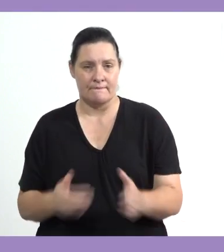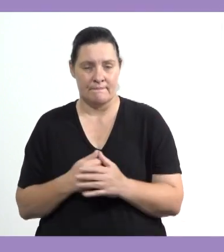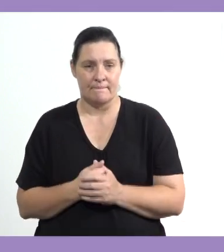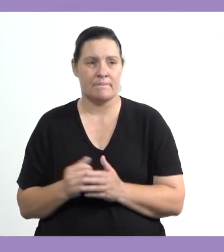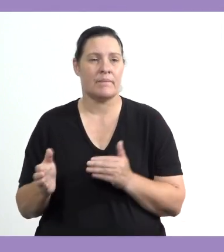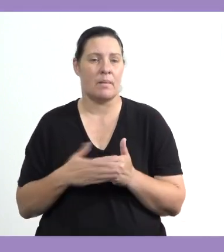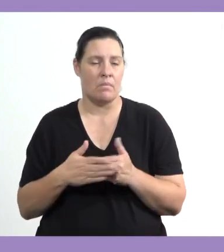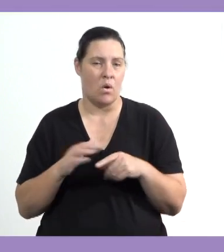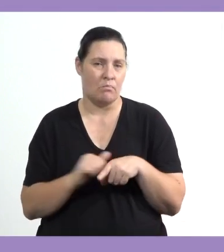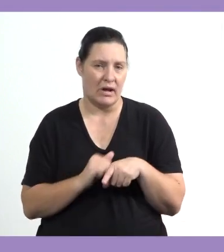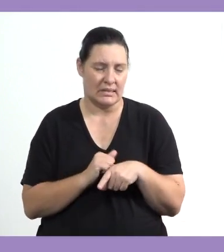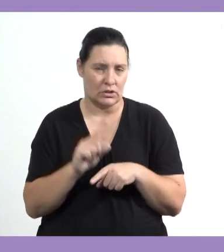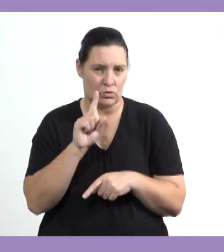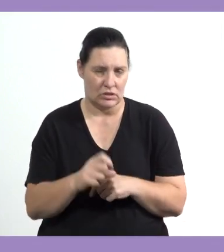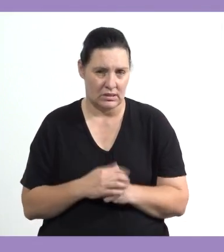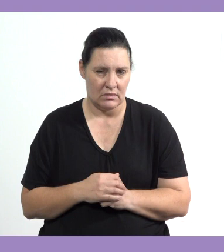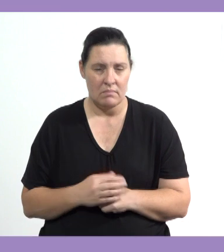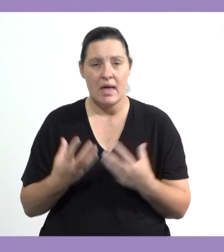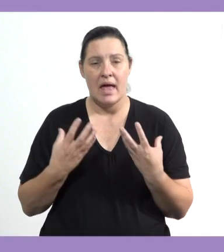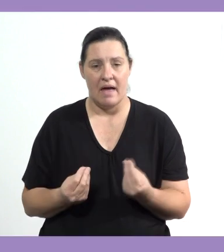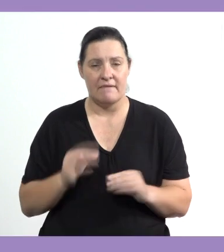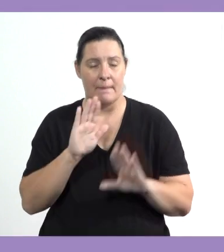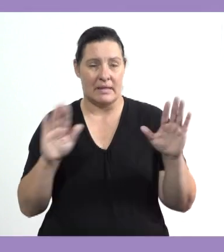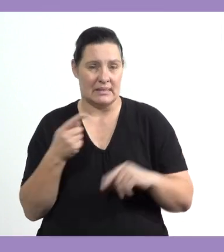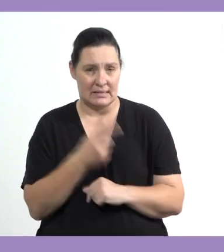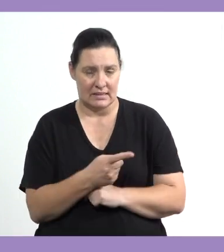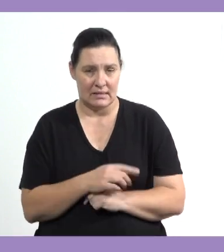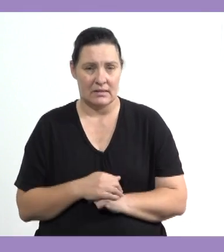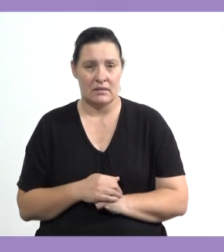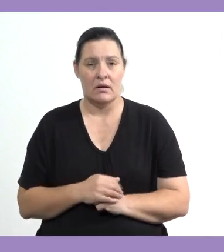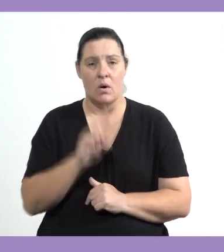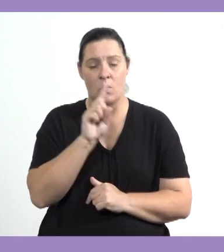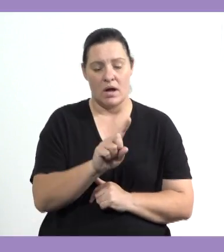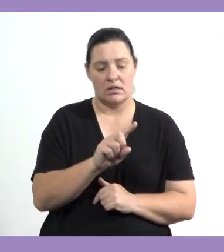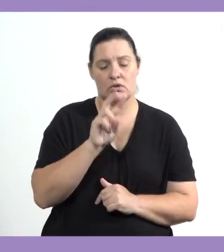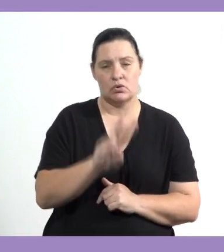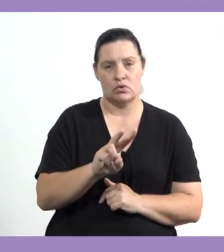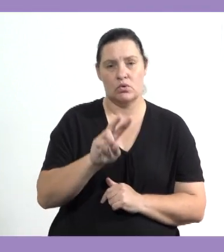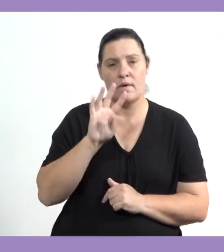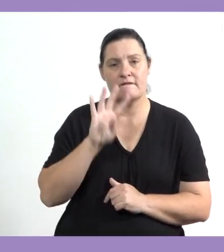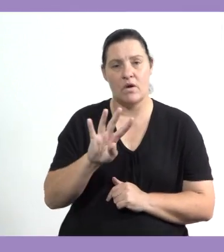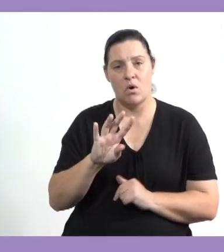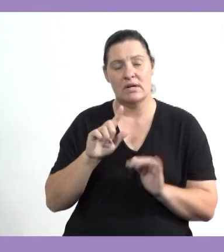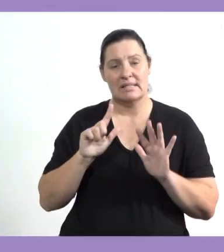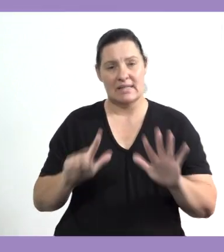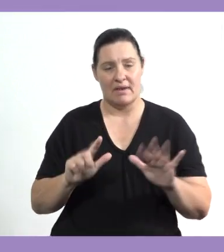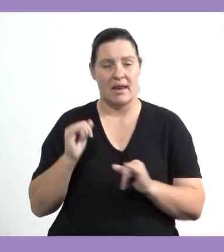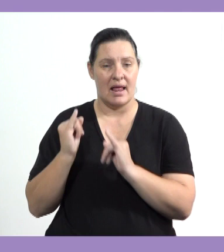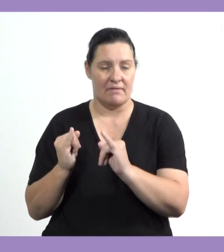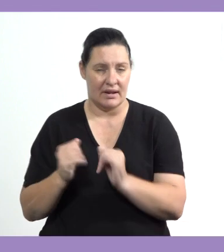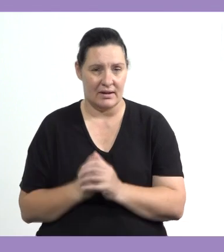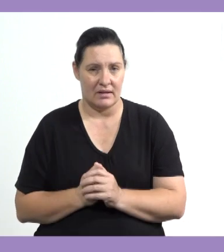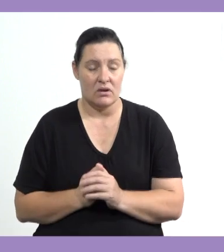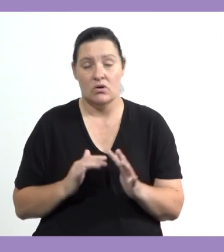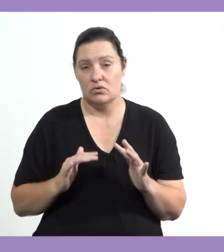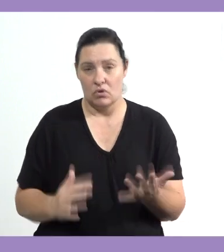to some more practice questions. Now, I have a pattern there, 1, 2, 4, 7, and